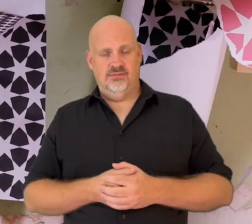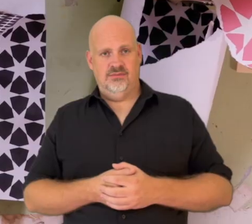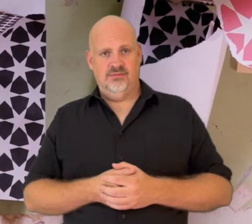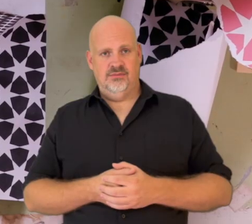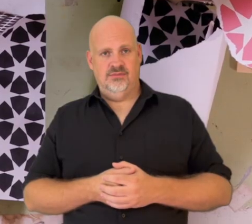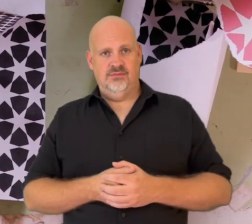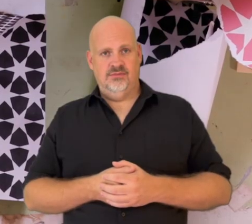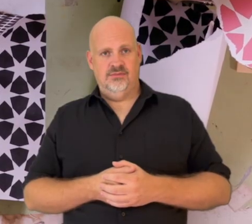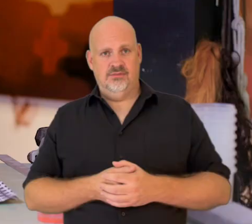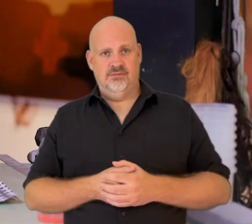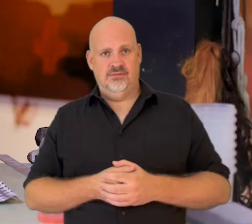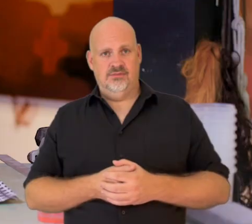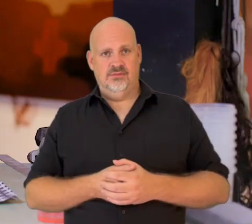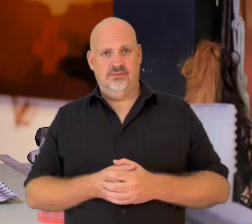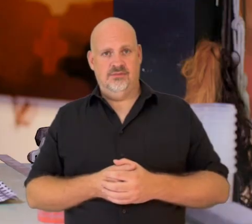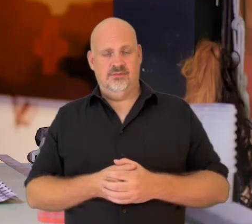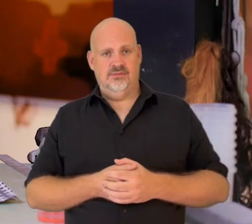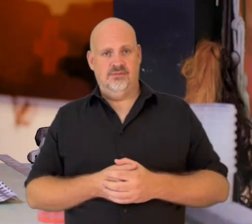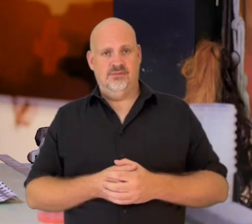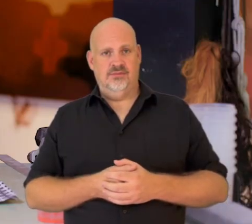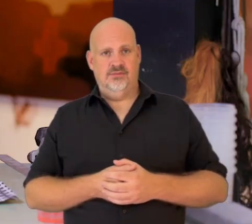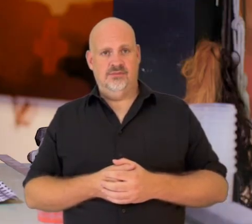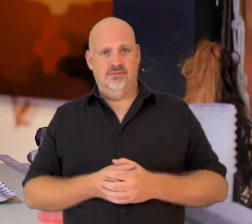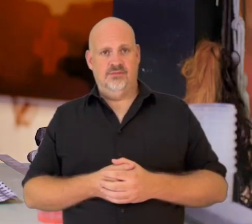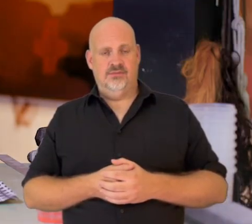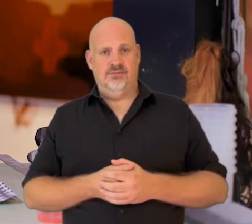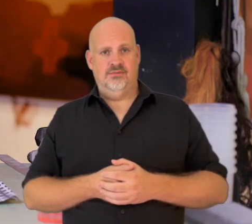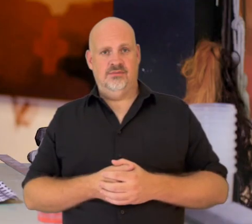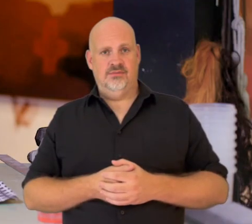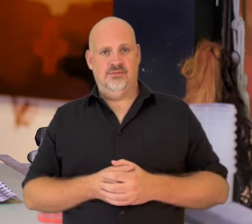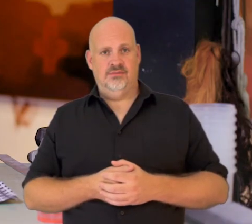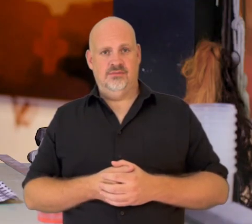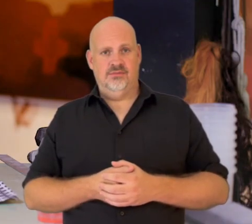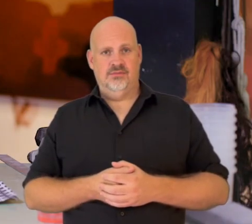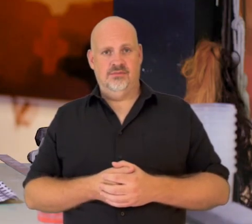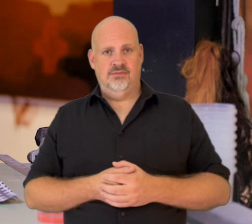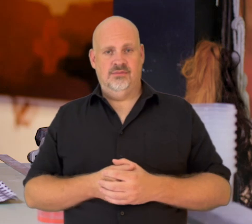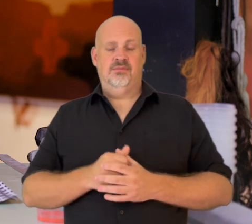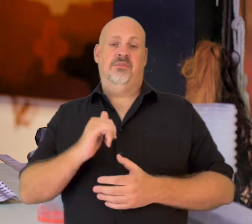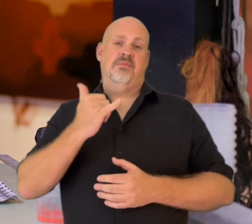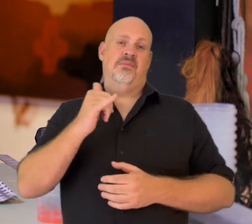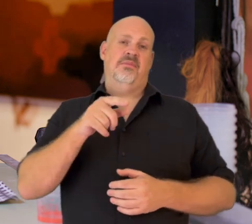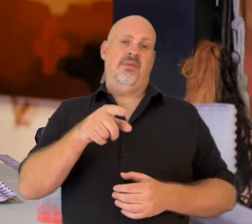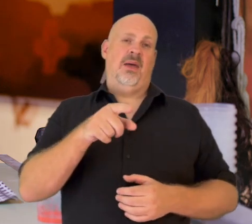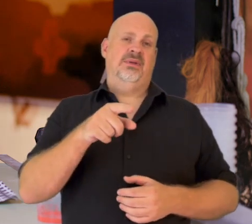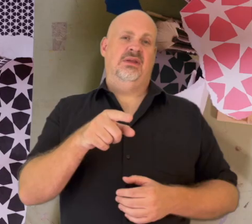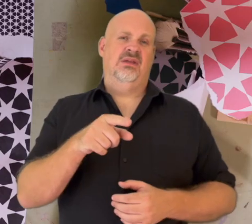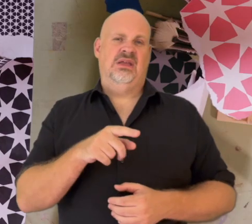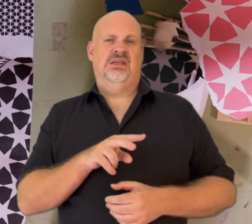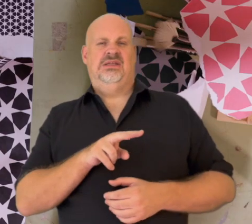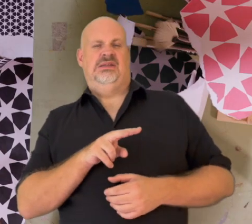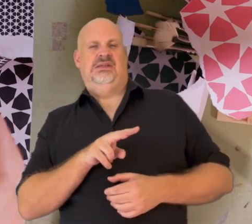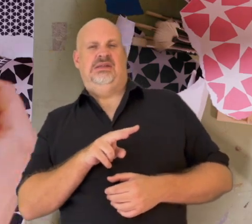And then maybe you decide it's all become a bit too